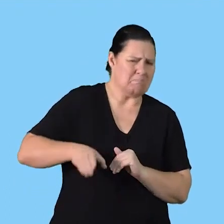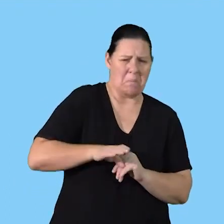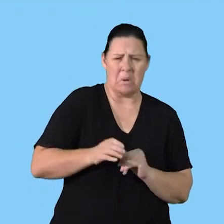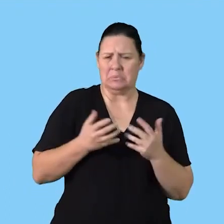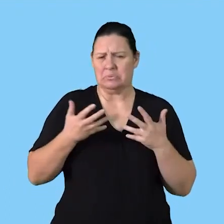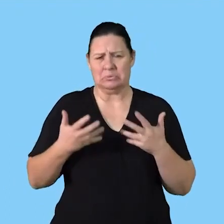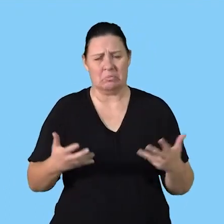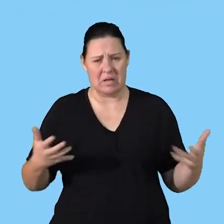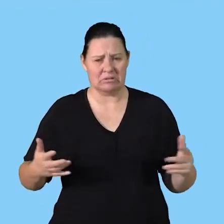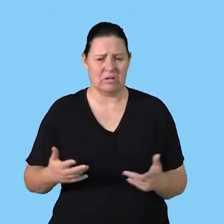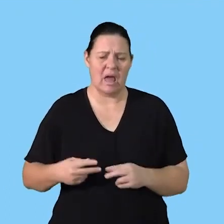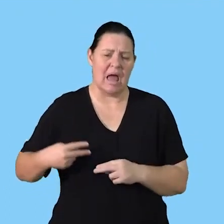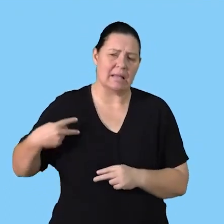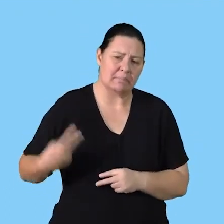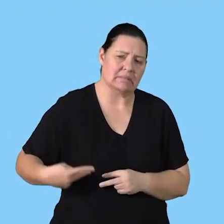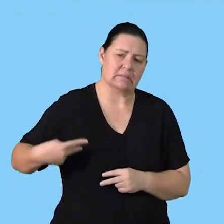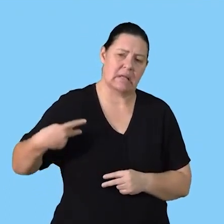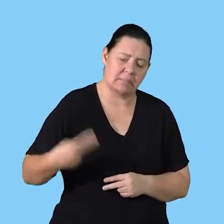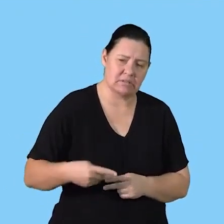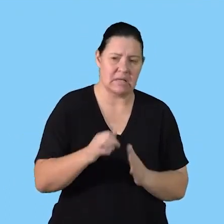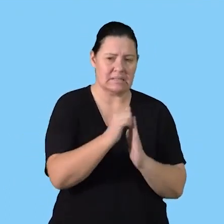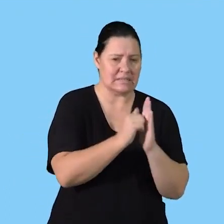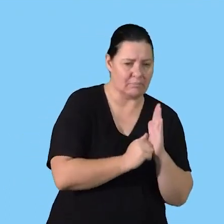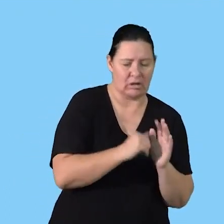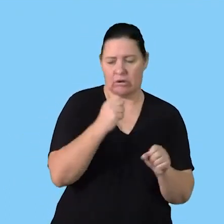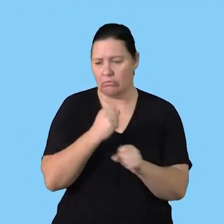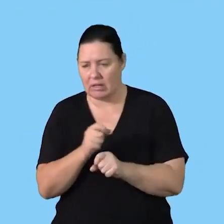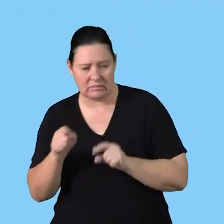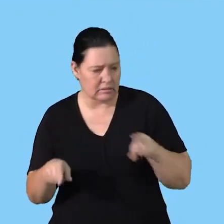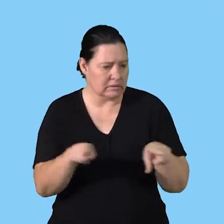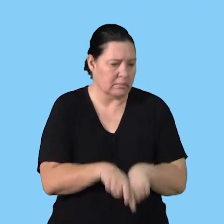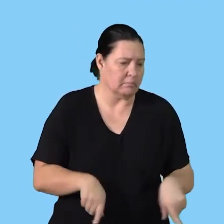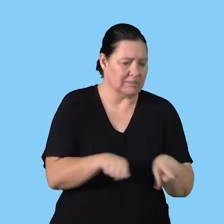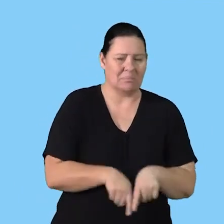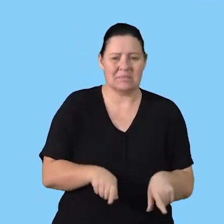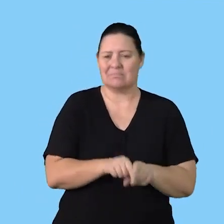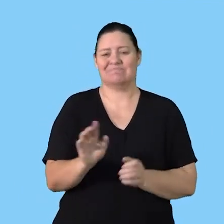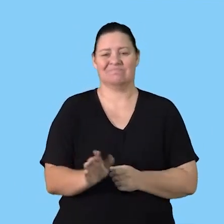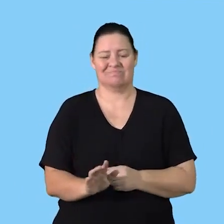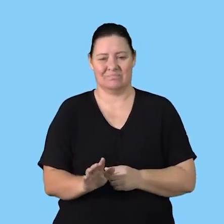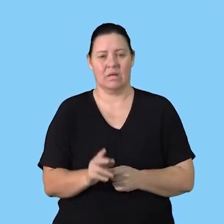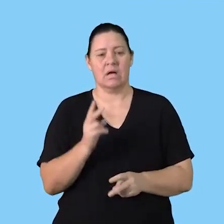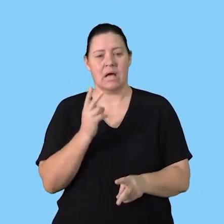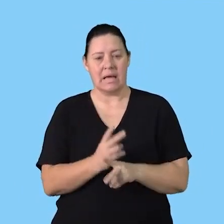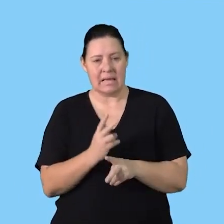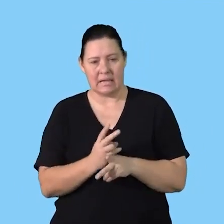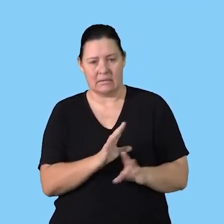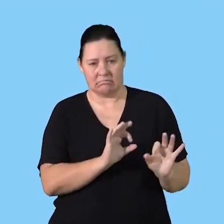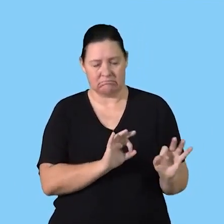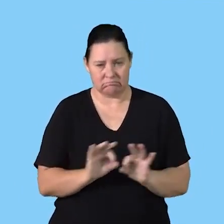overload or unnecessary repetition across subjects and grades. So there was,